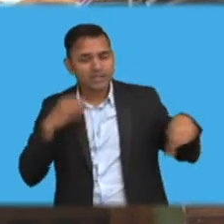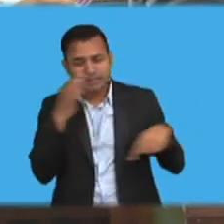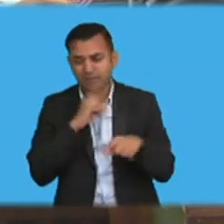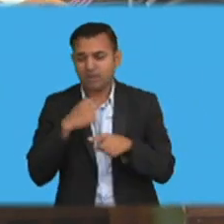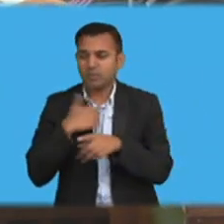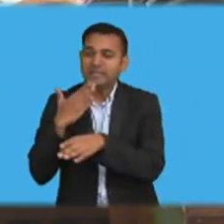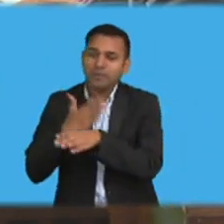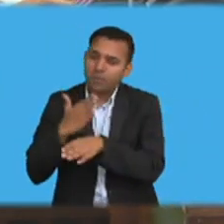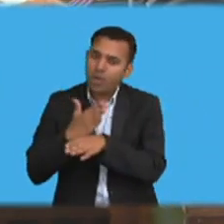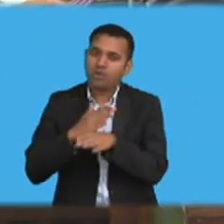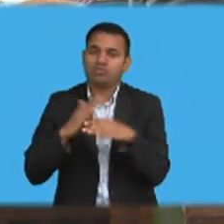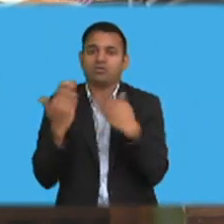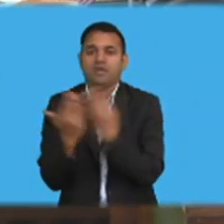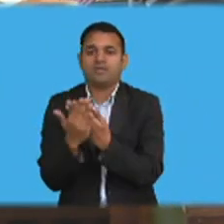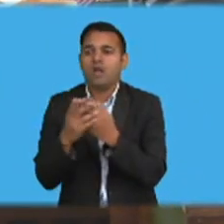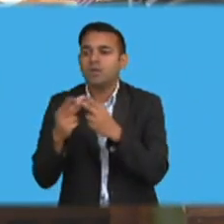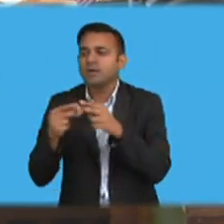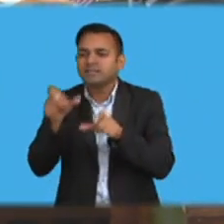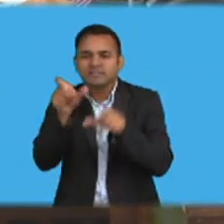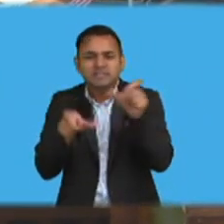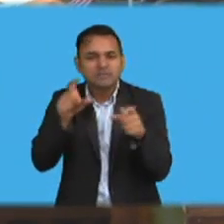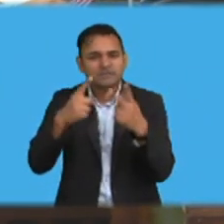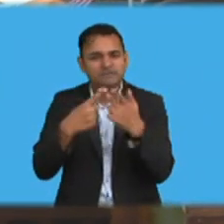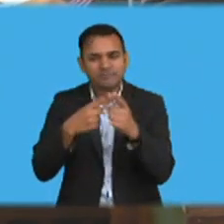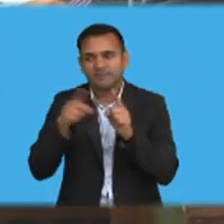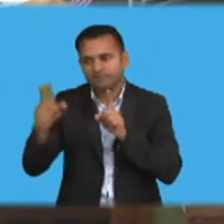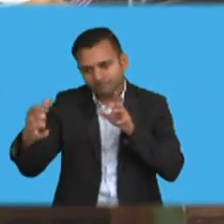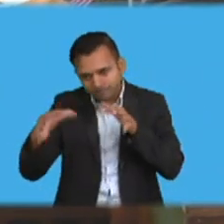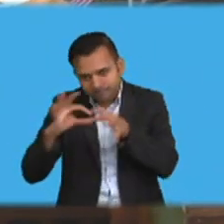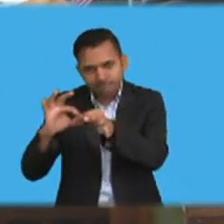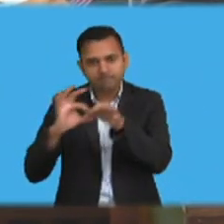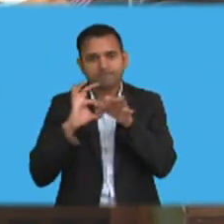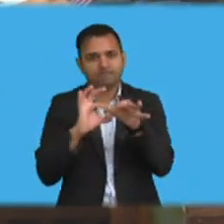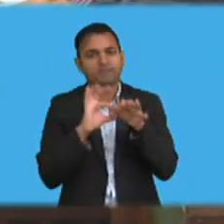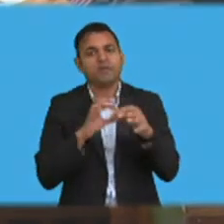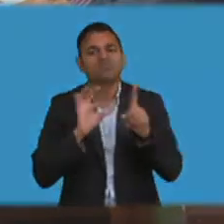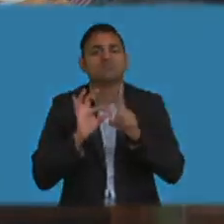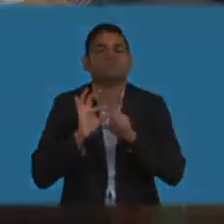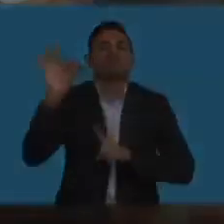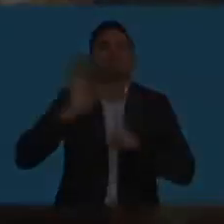ensure that we continue to improve on our search and rescue capability. Thank you, Madam Speaker.